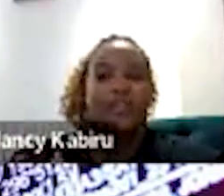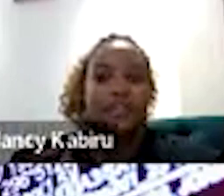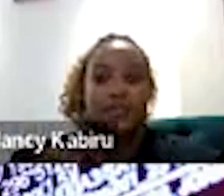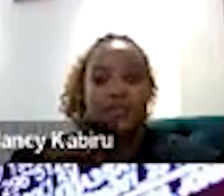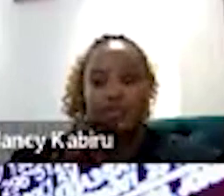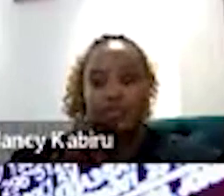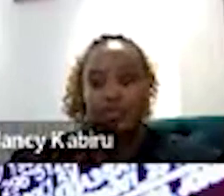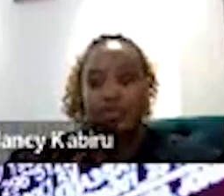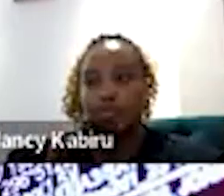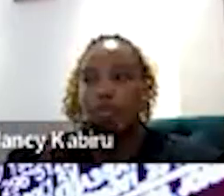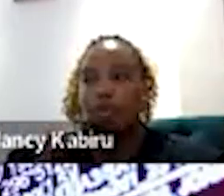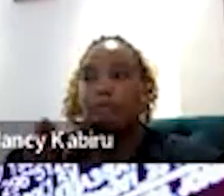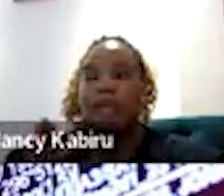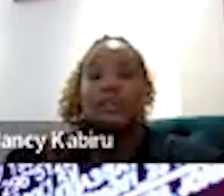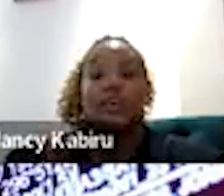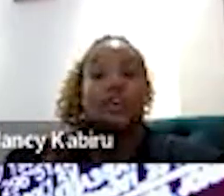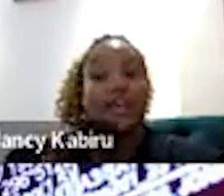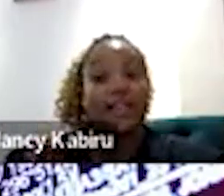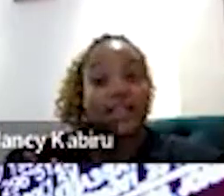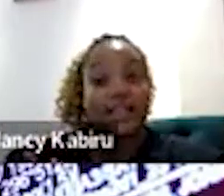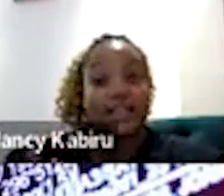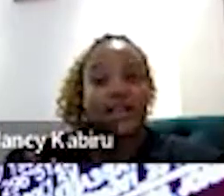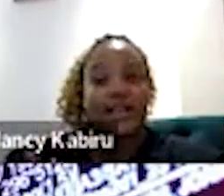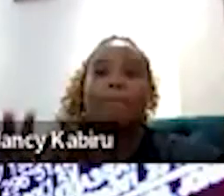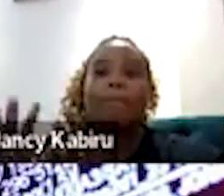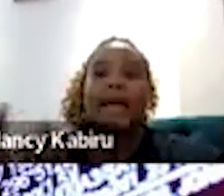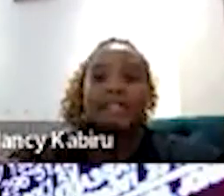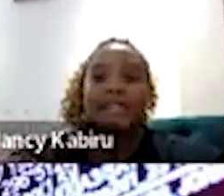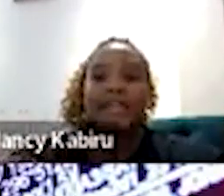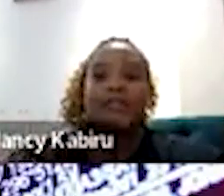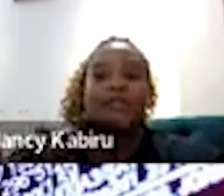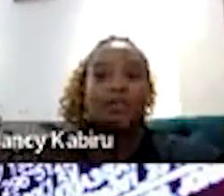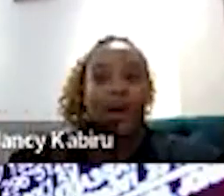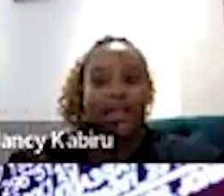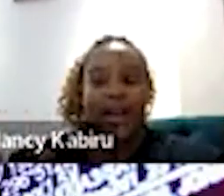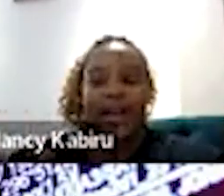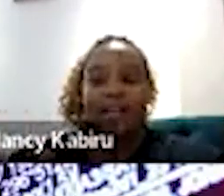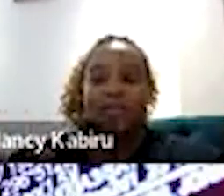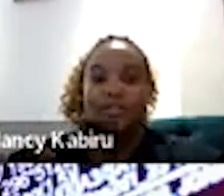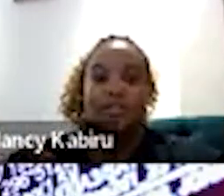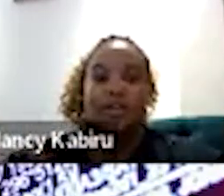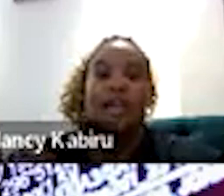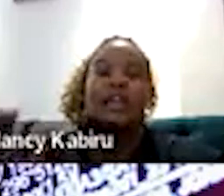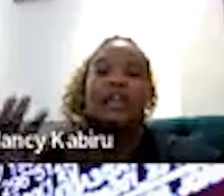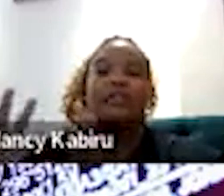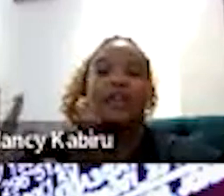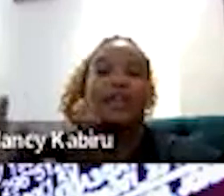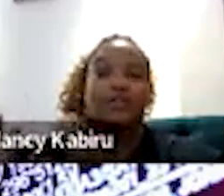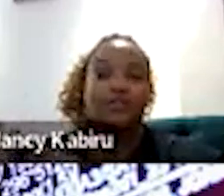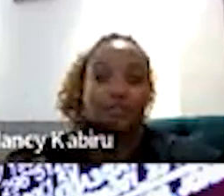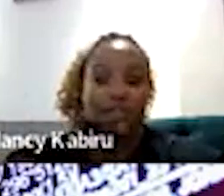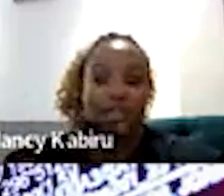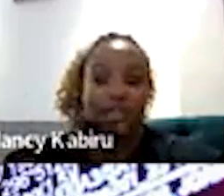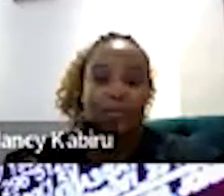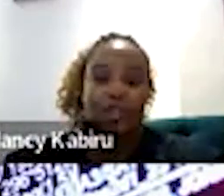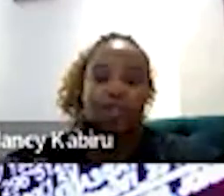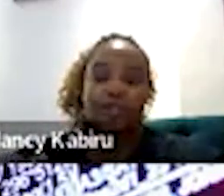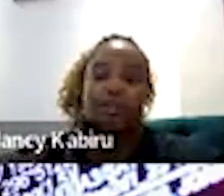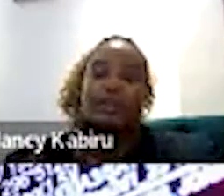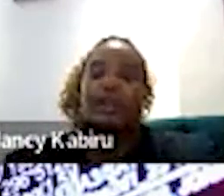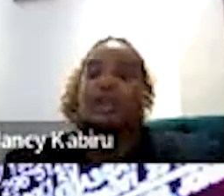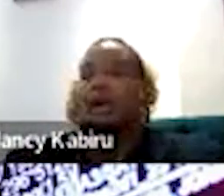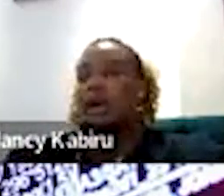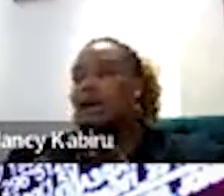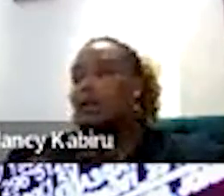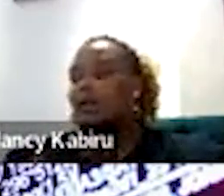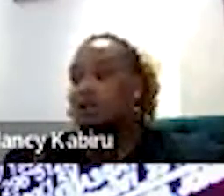and all these things contribute to mental illness. But if well handled, and if there is room for